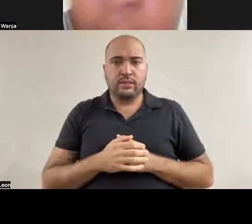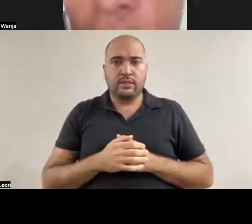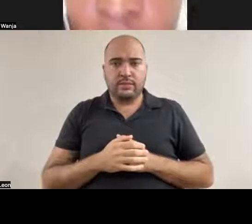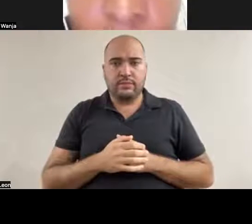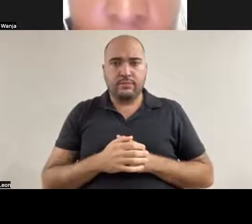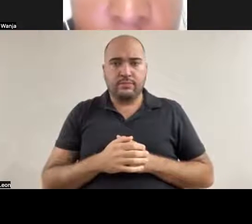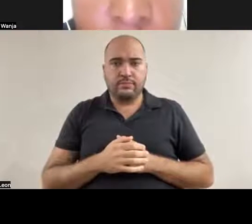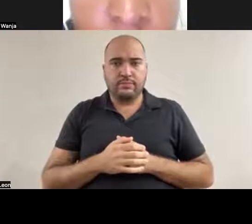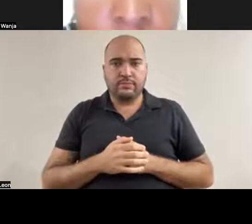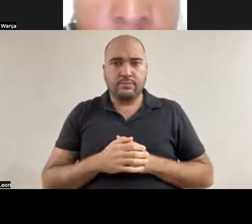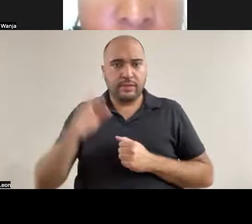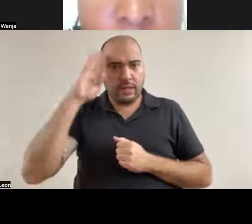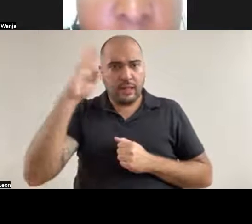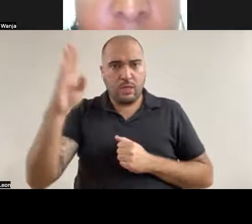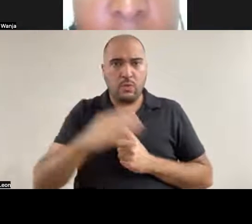Hello.